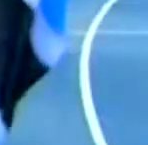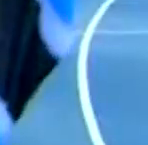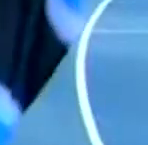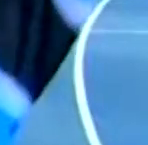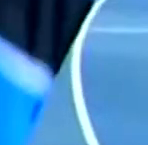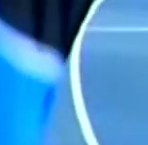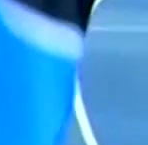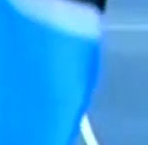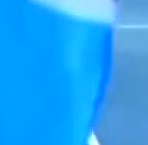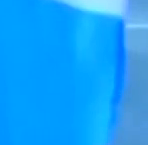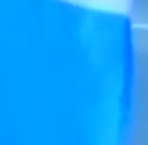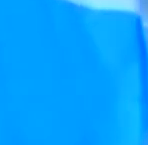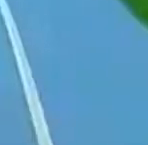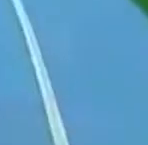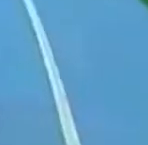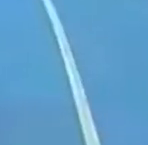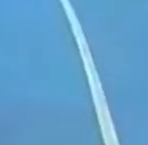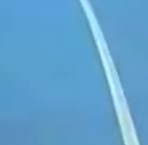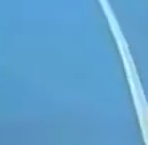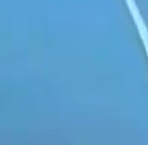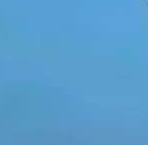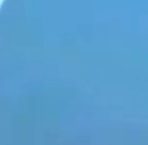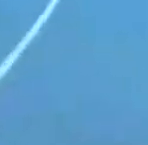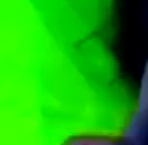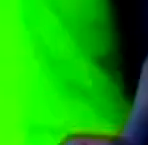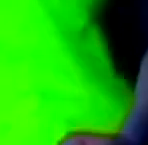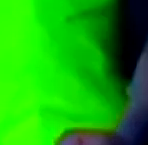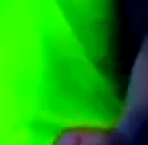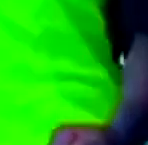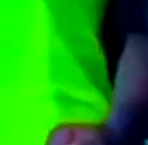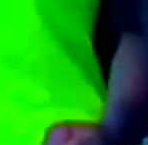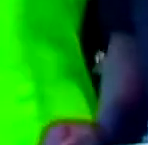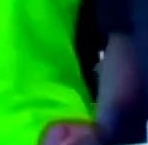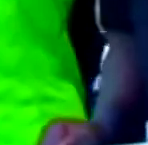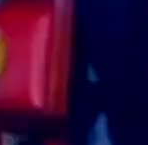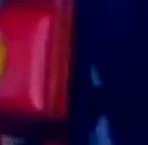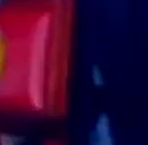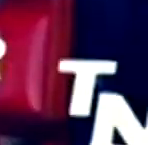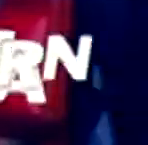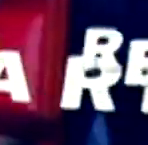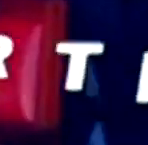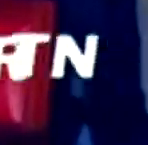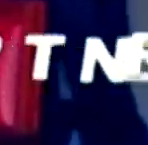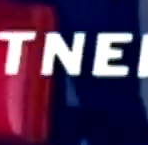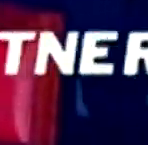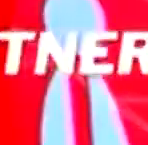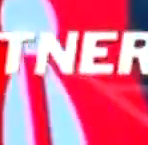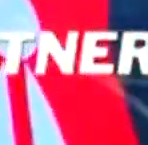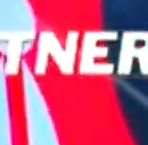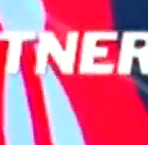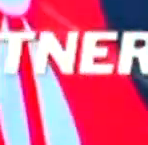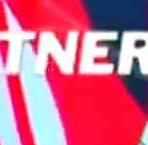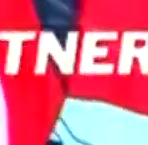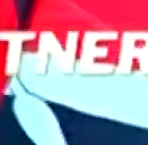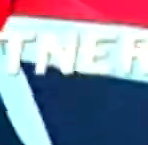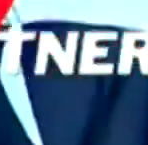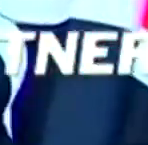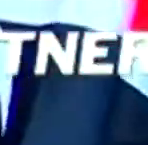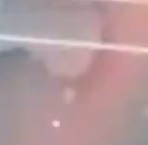Now that's what sets us apart as KBC Channel 1, your true sports partner.